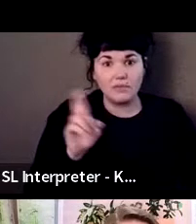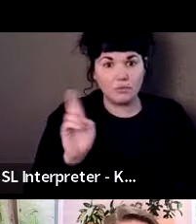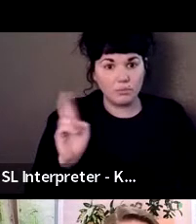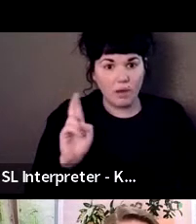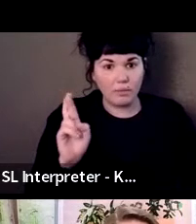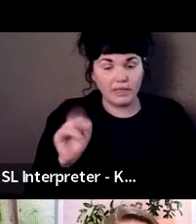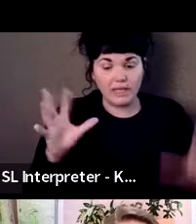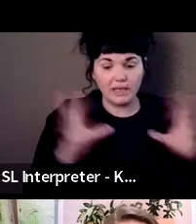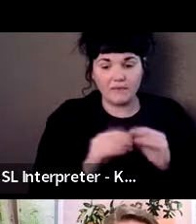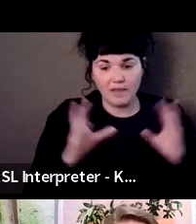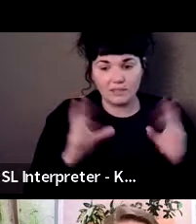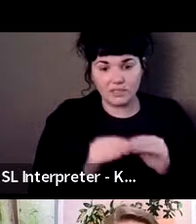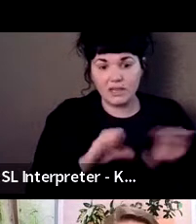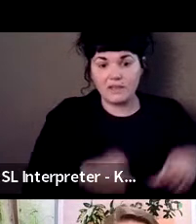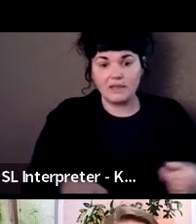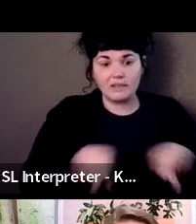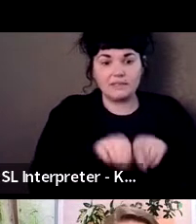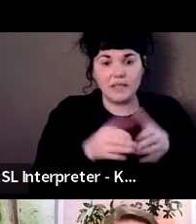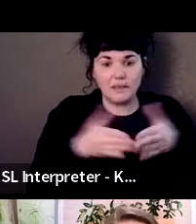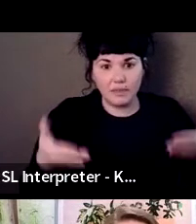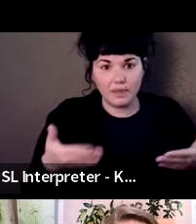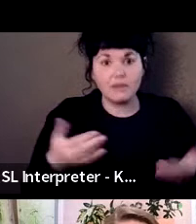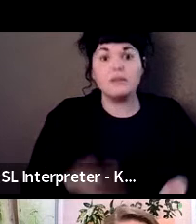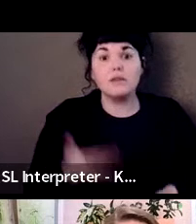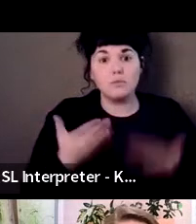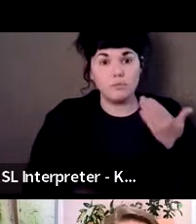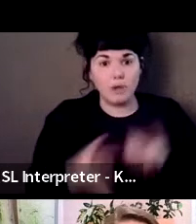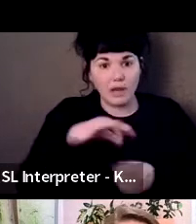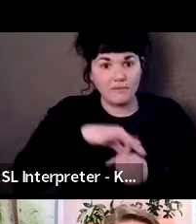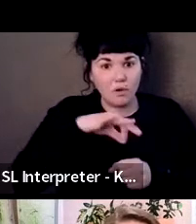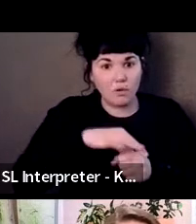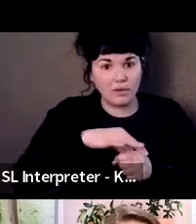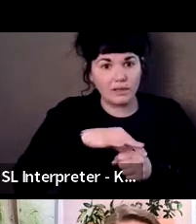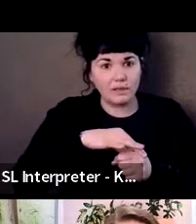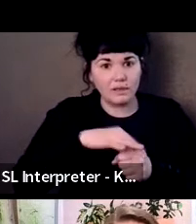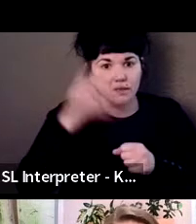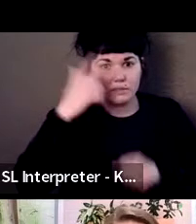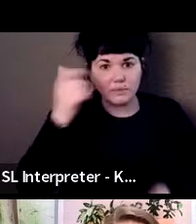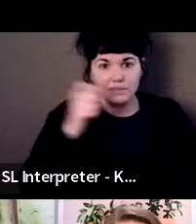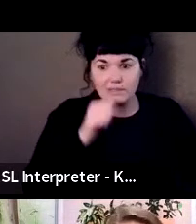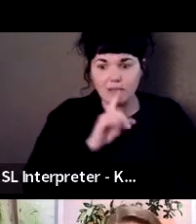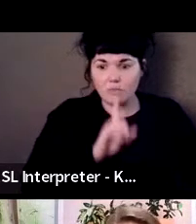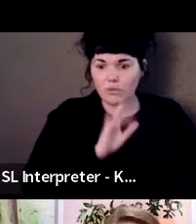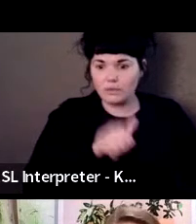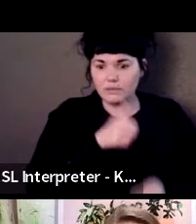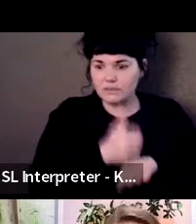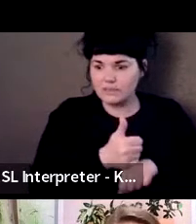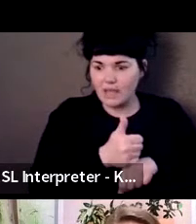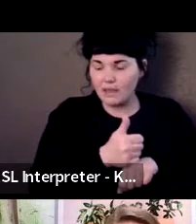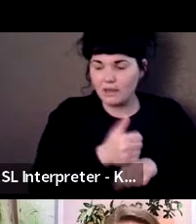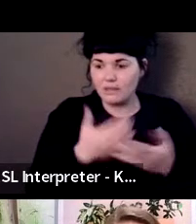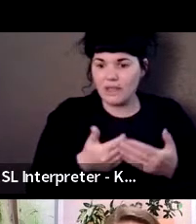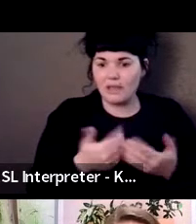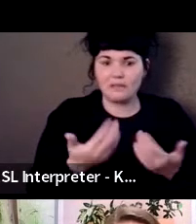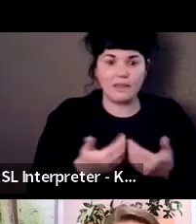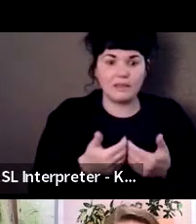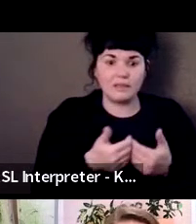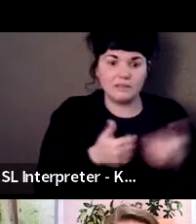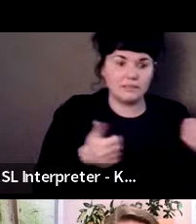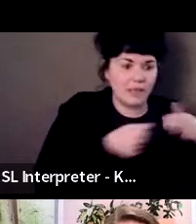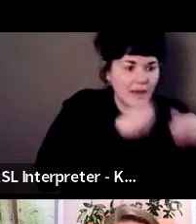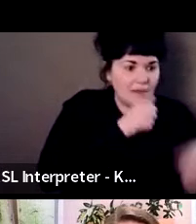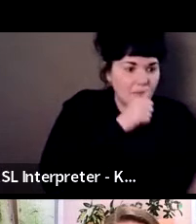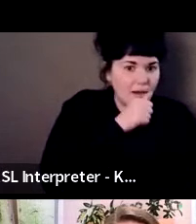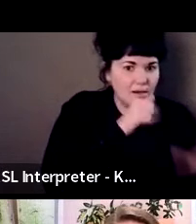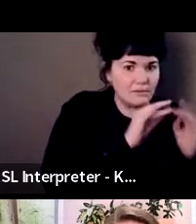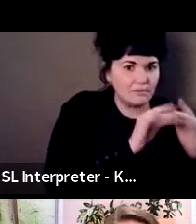thing. They had a problem with voting. And that's because it's not really set. I mean, you folks have made these sidebar agreements that you're going to do something else